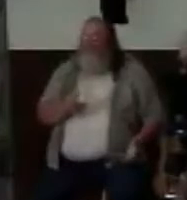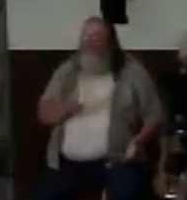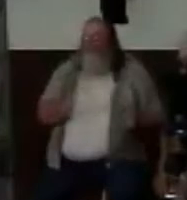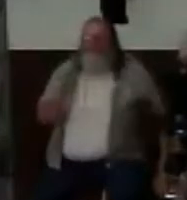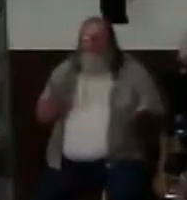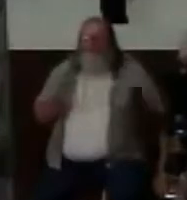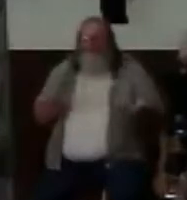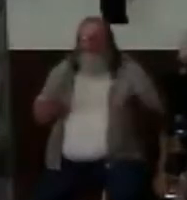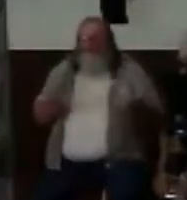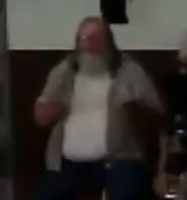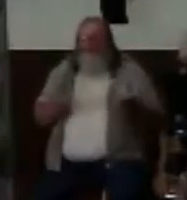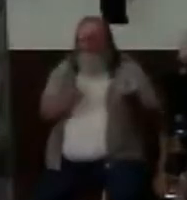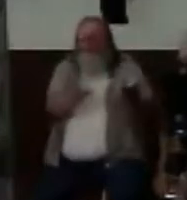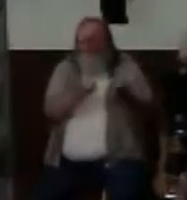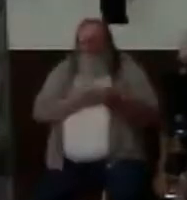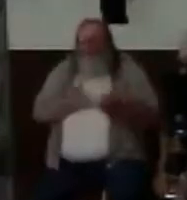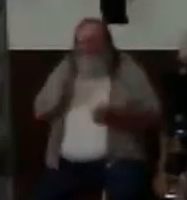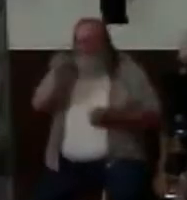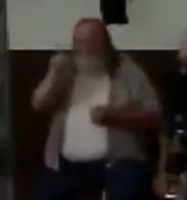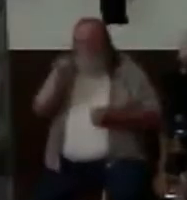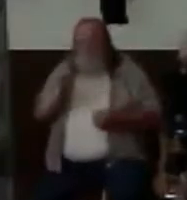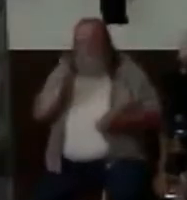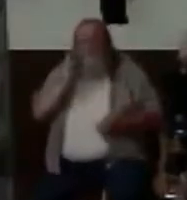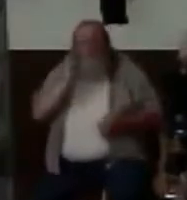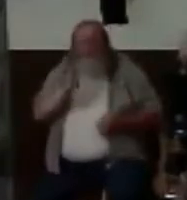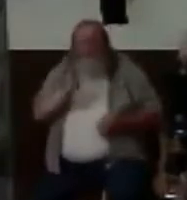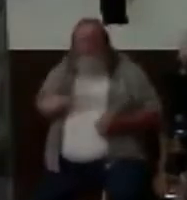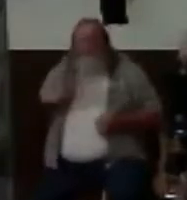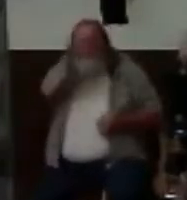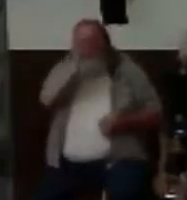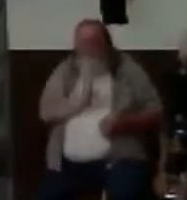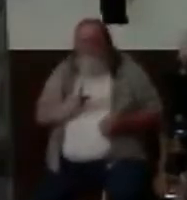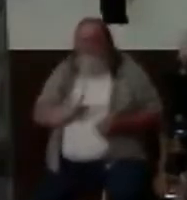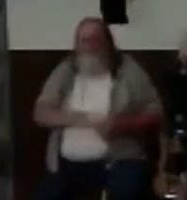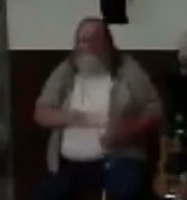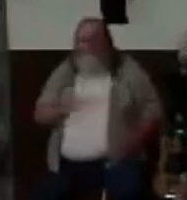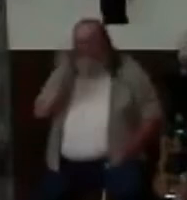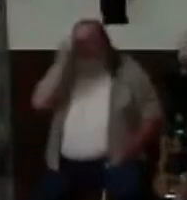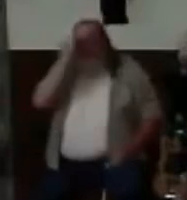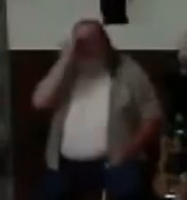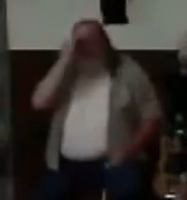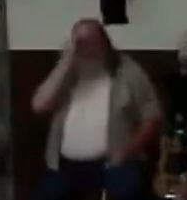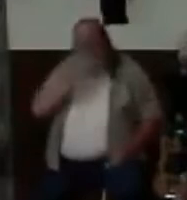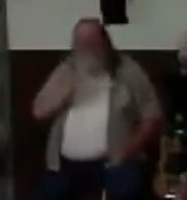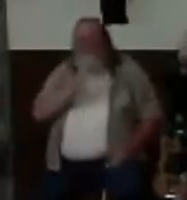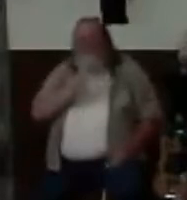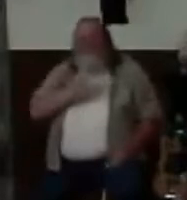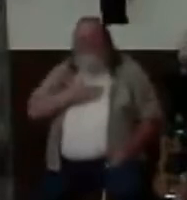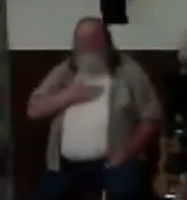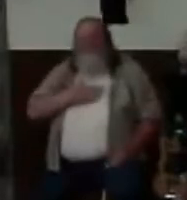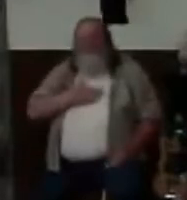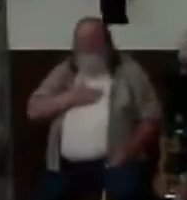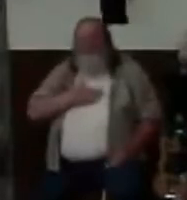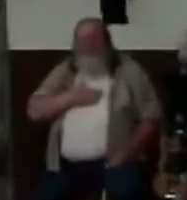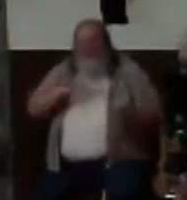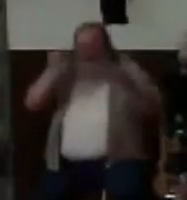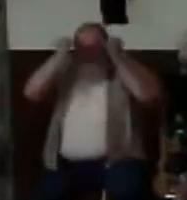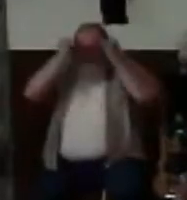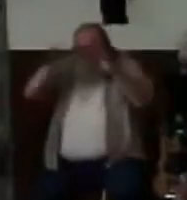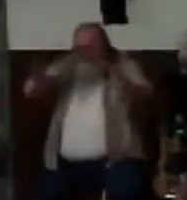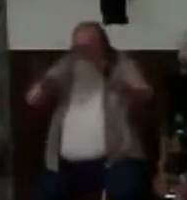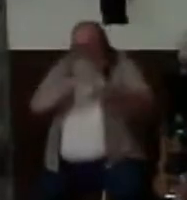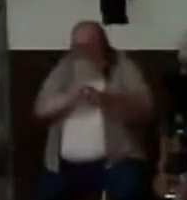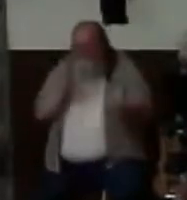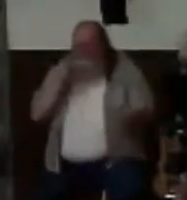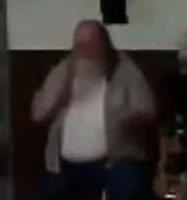Anyone who wants to do the will of God will know whether my teaching is from God or is merely my own.